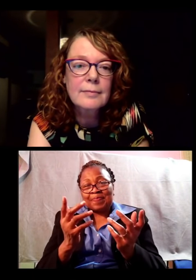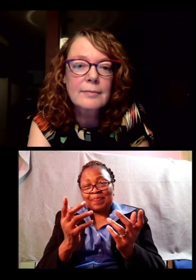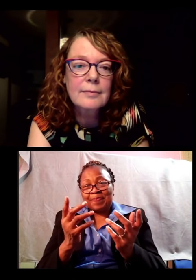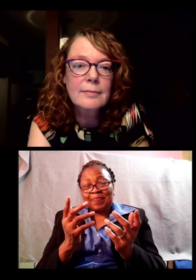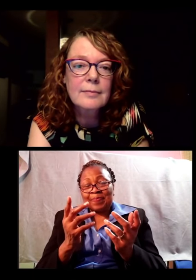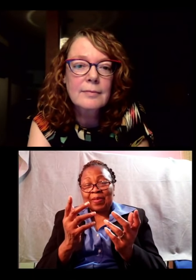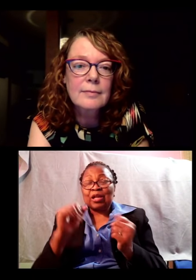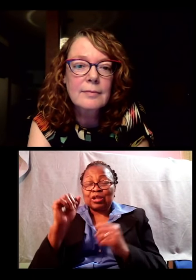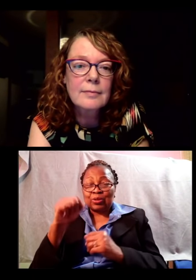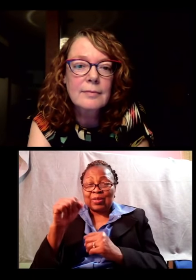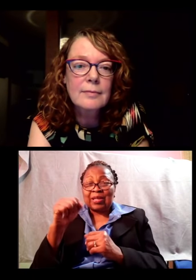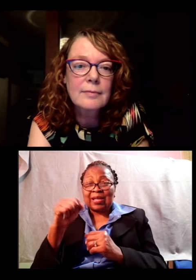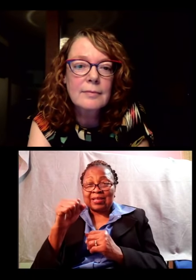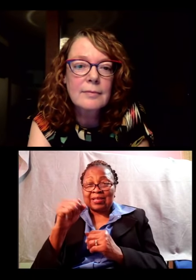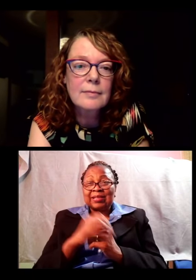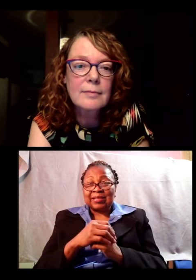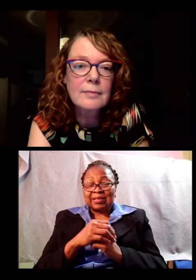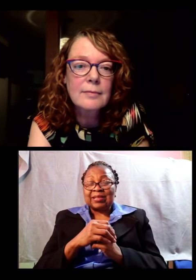So yes,